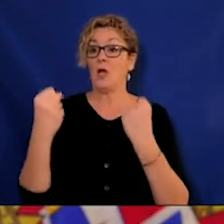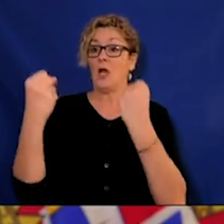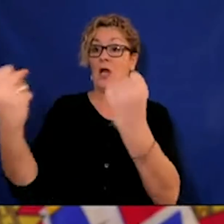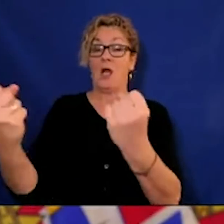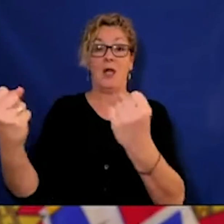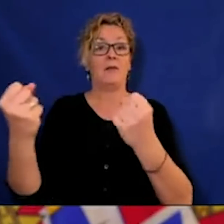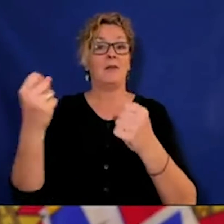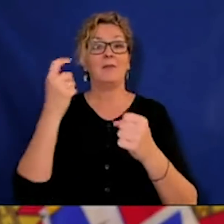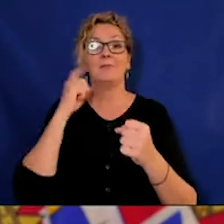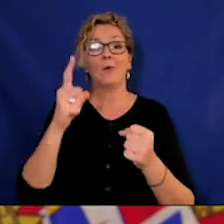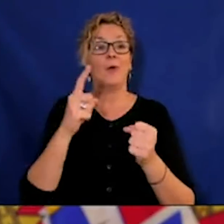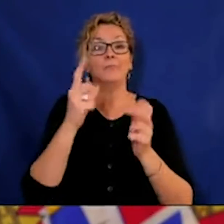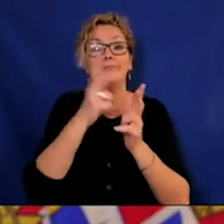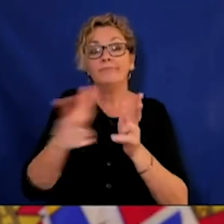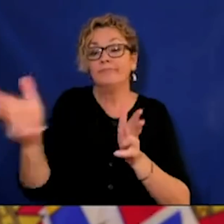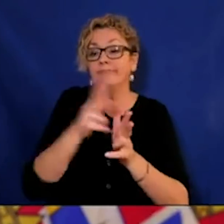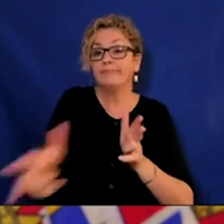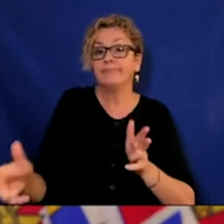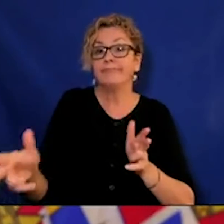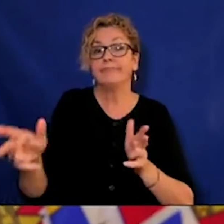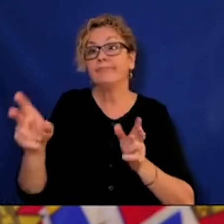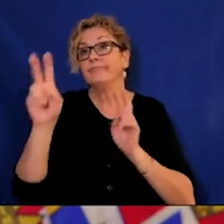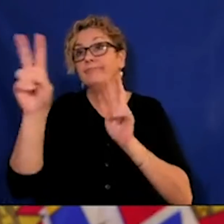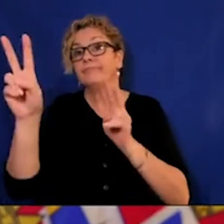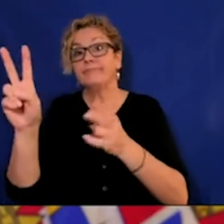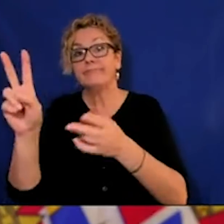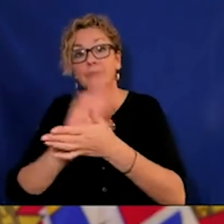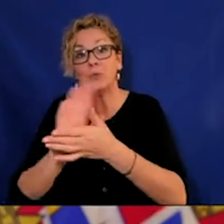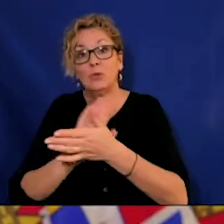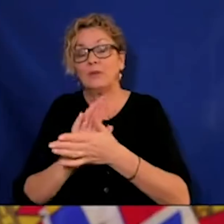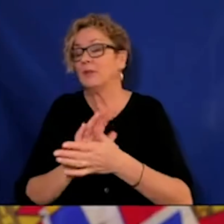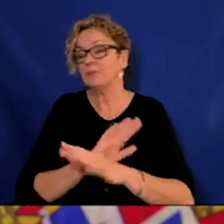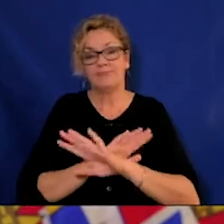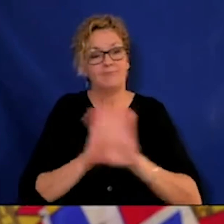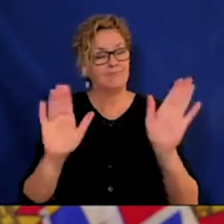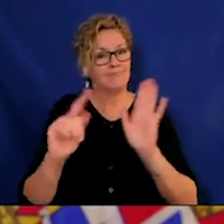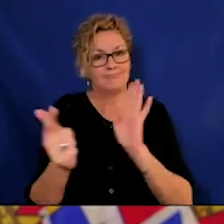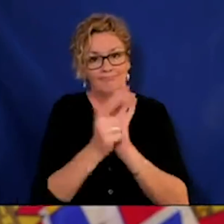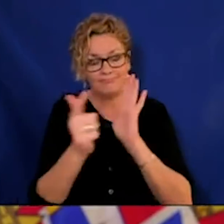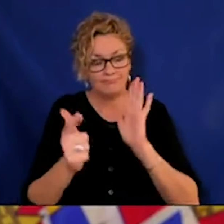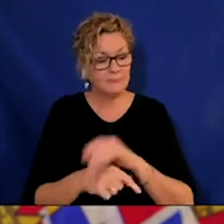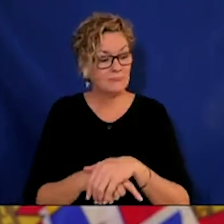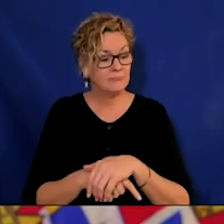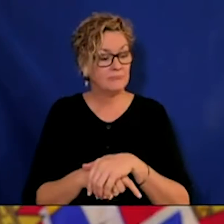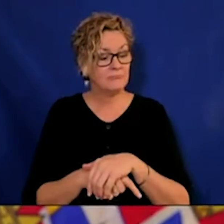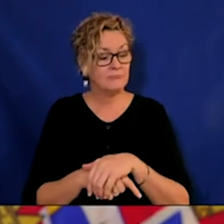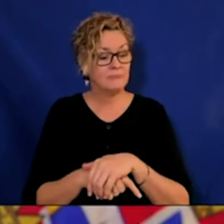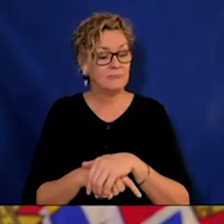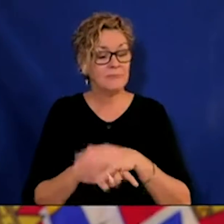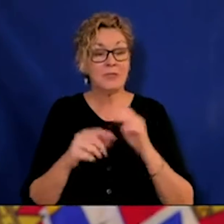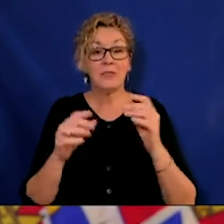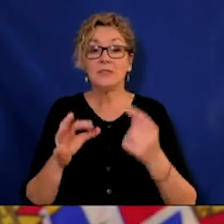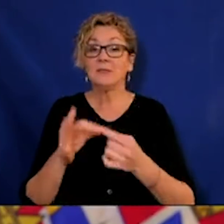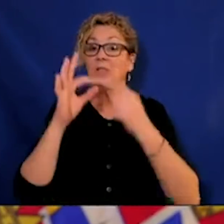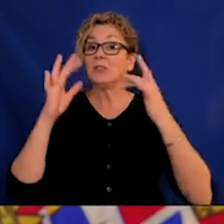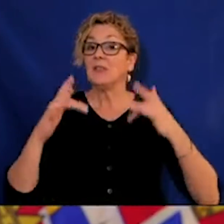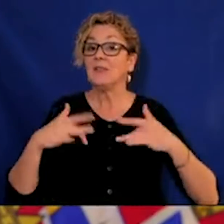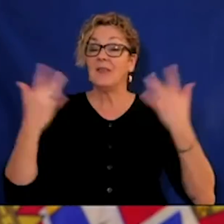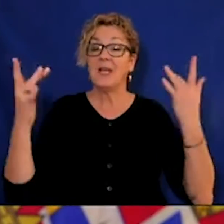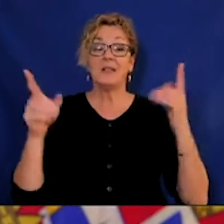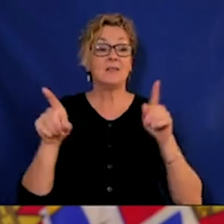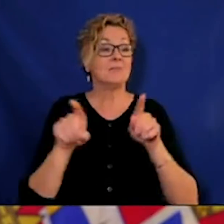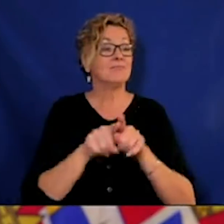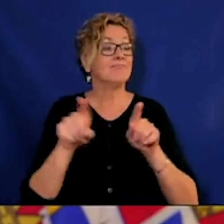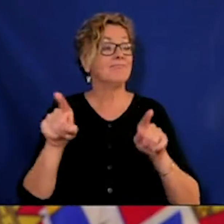right now are on pause. Exceptions, of course, are support group meetings, meals and food provided